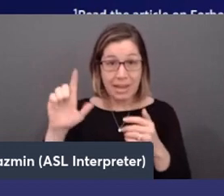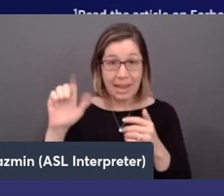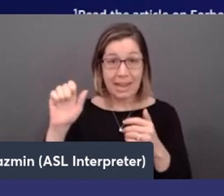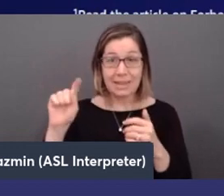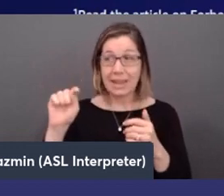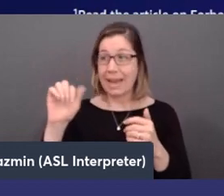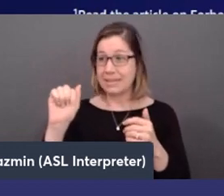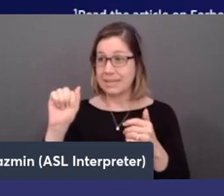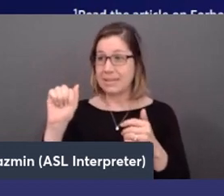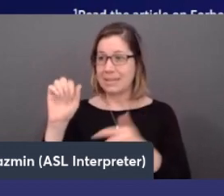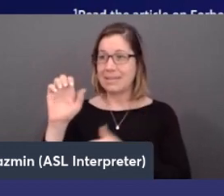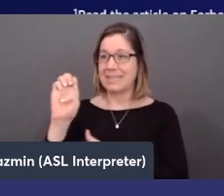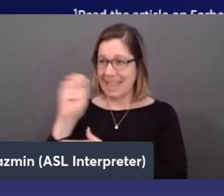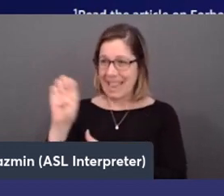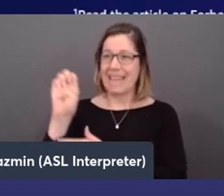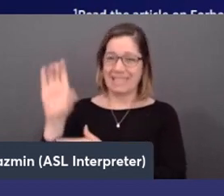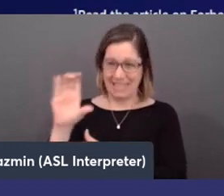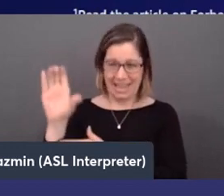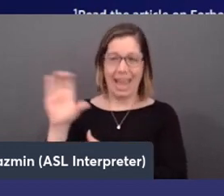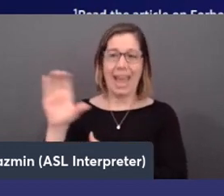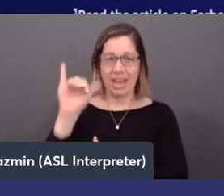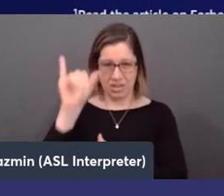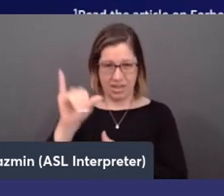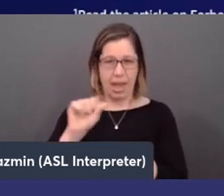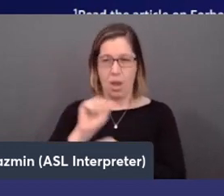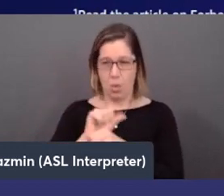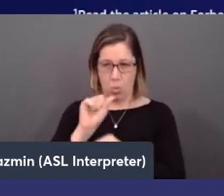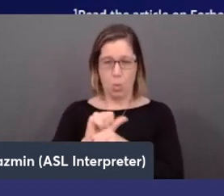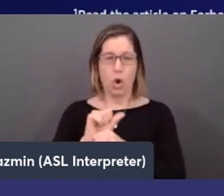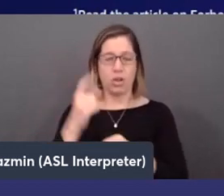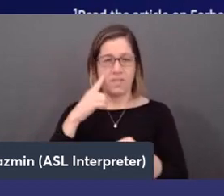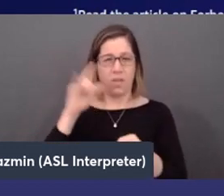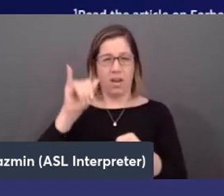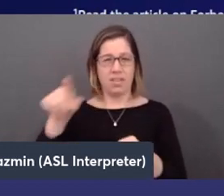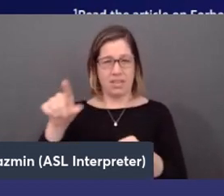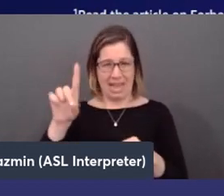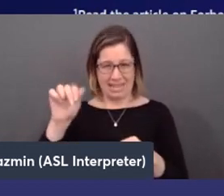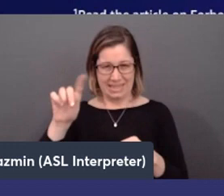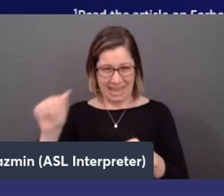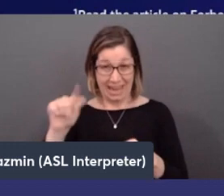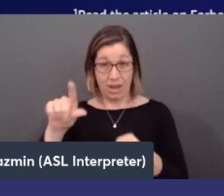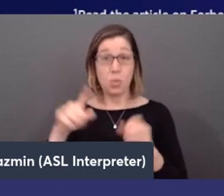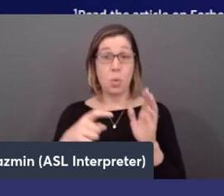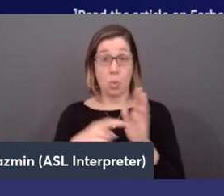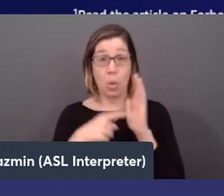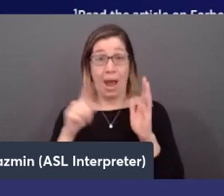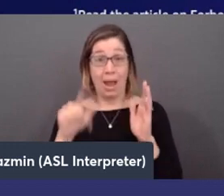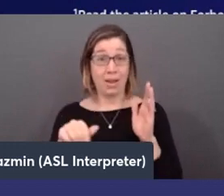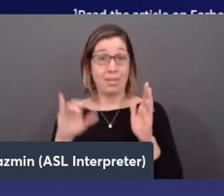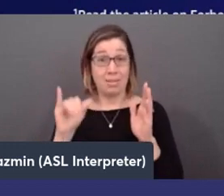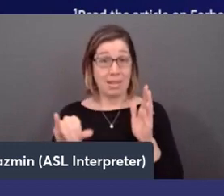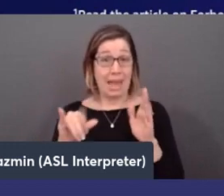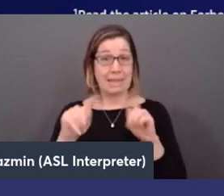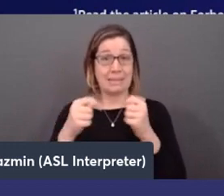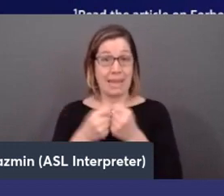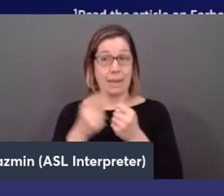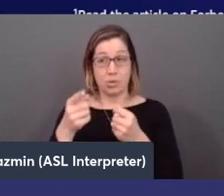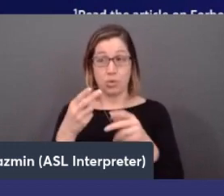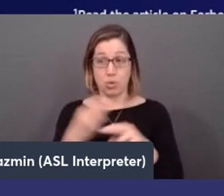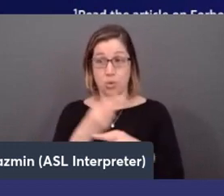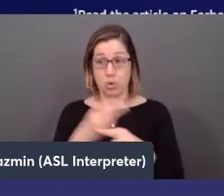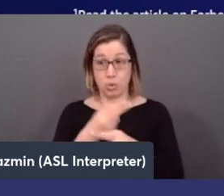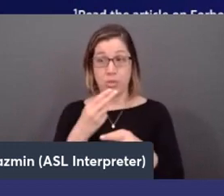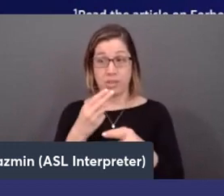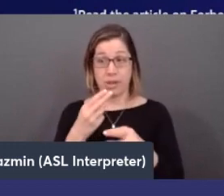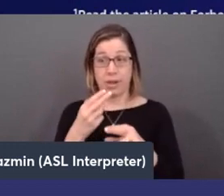or semi-durable data. But when you do require durability and you're using Redis, for example, that's